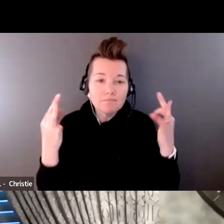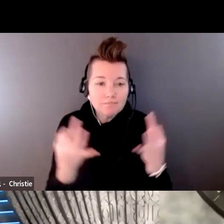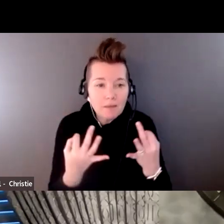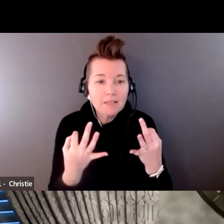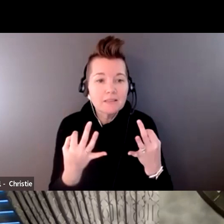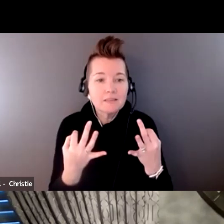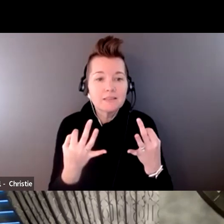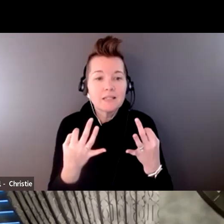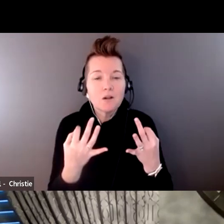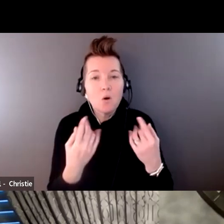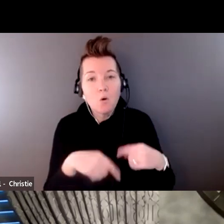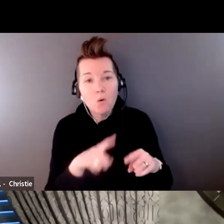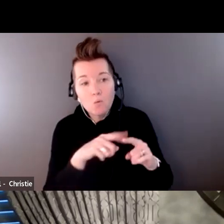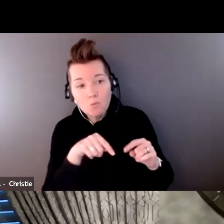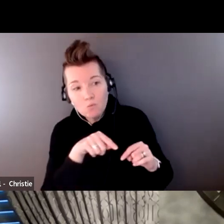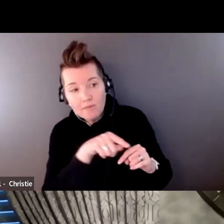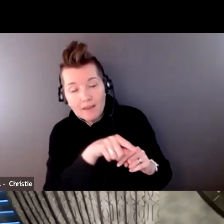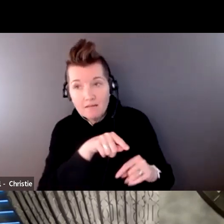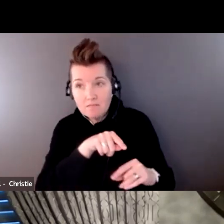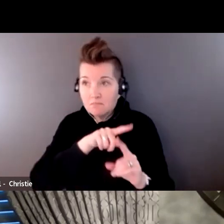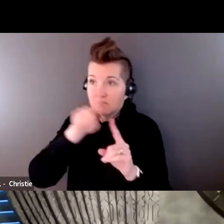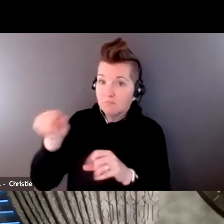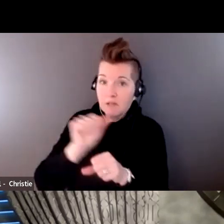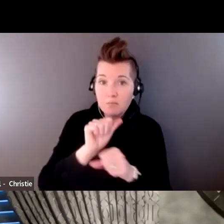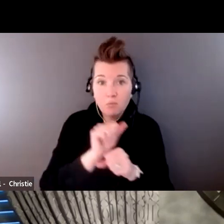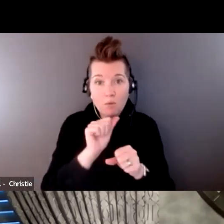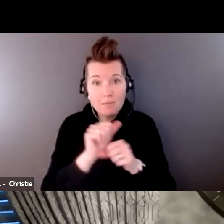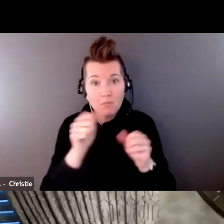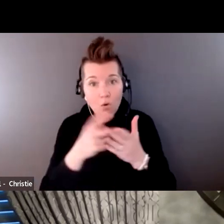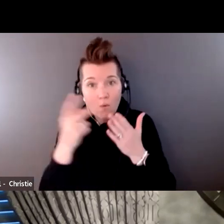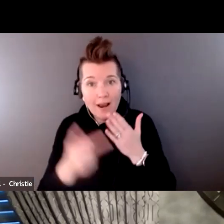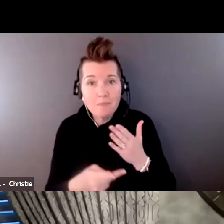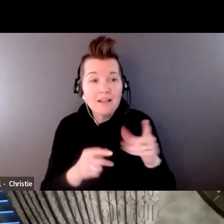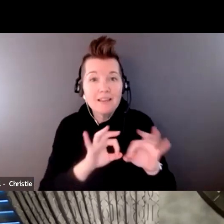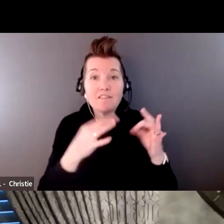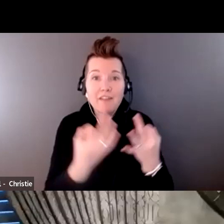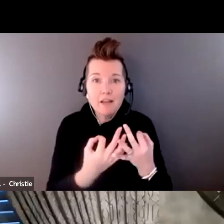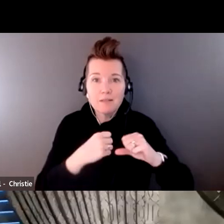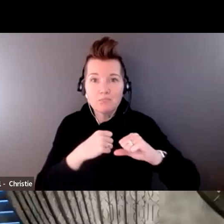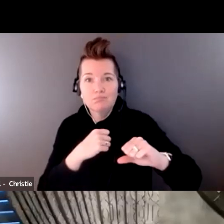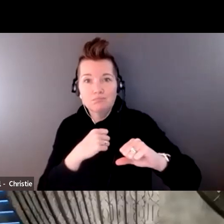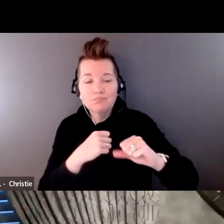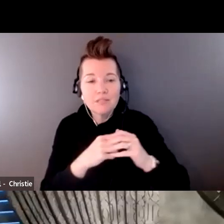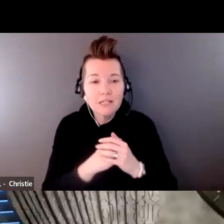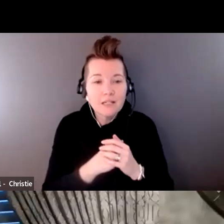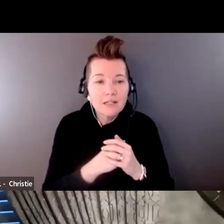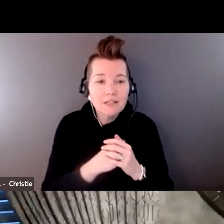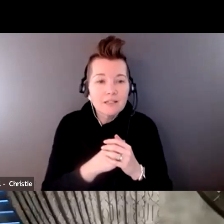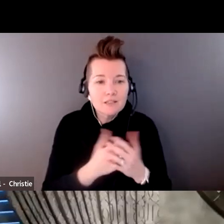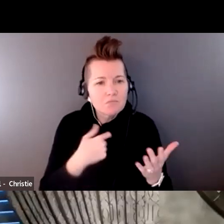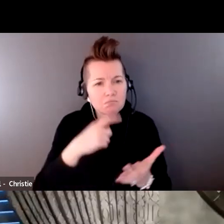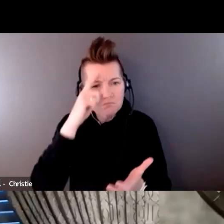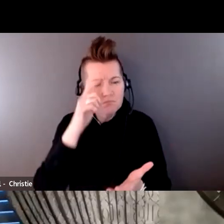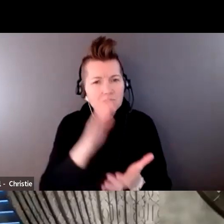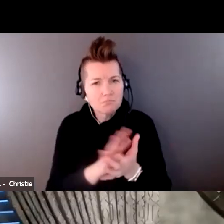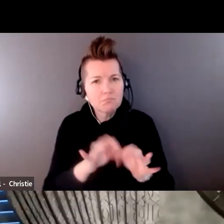to access those employment programs, I imagine it would be pretty important to involve family and be considerate of their